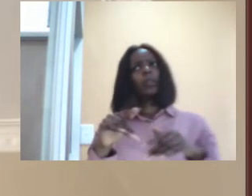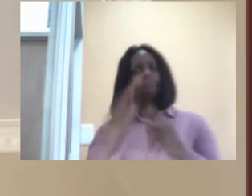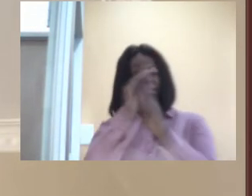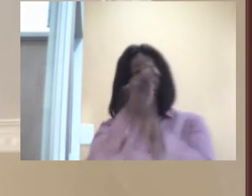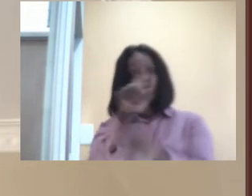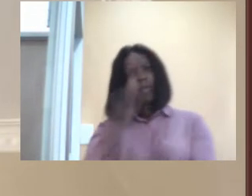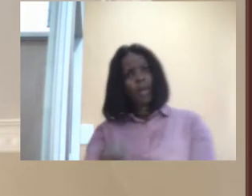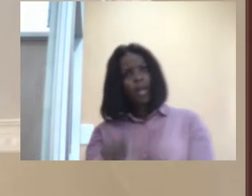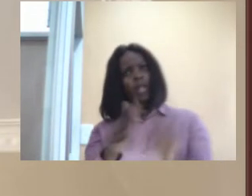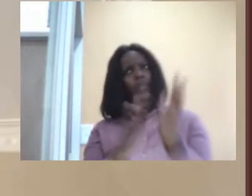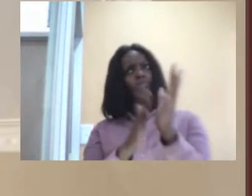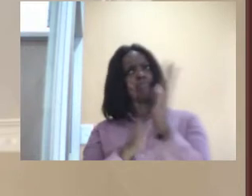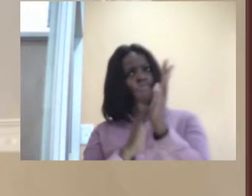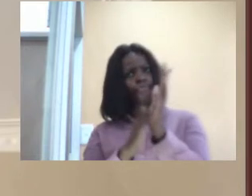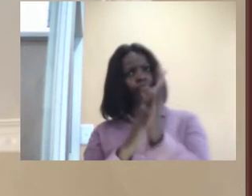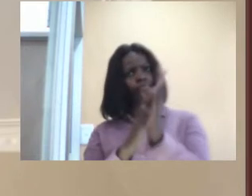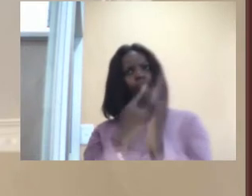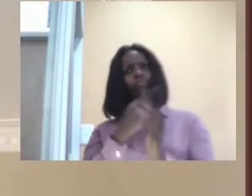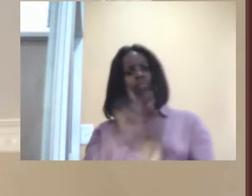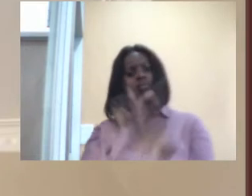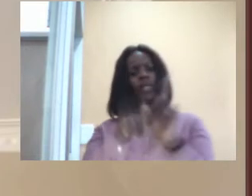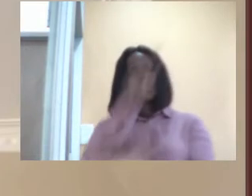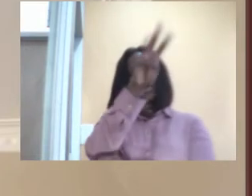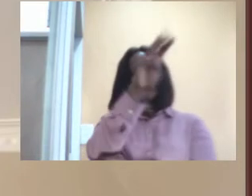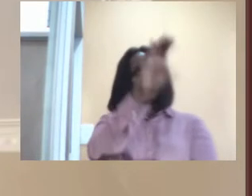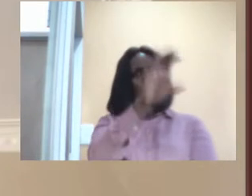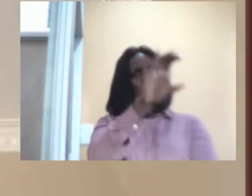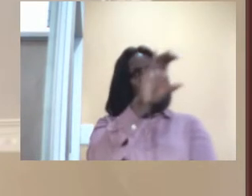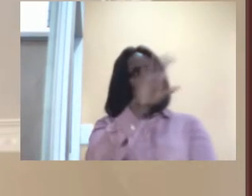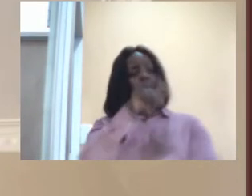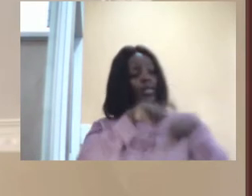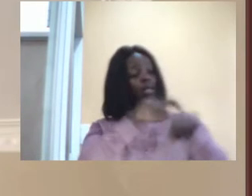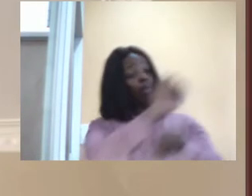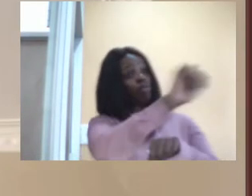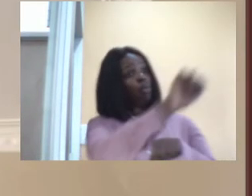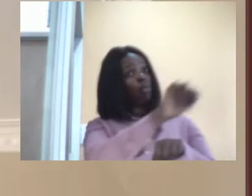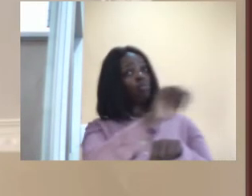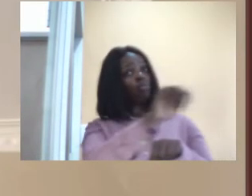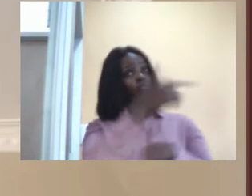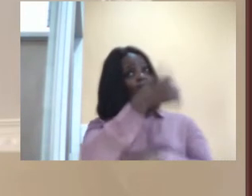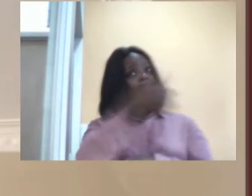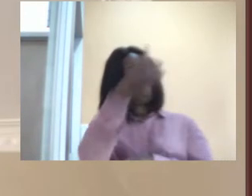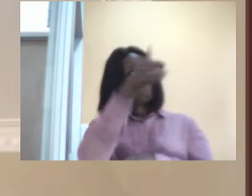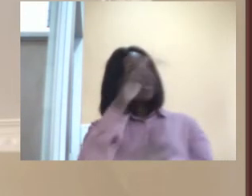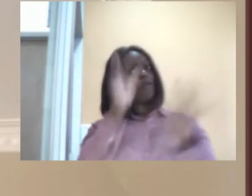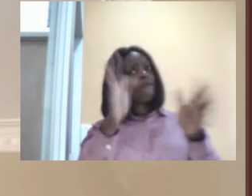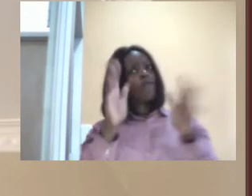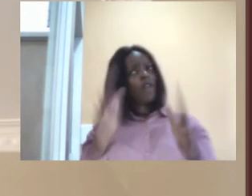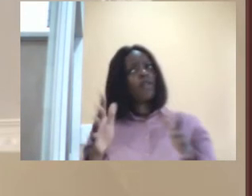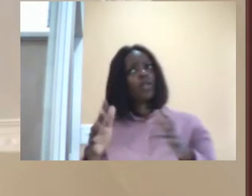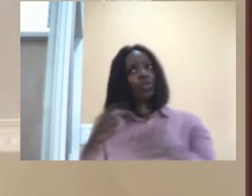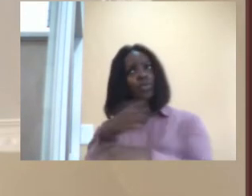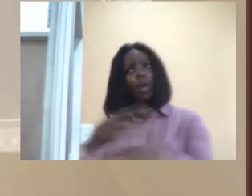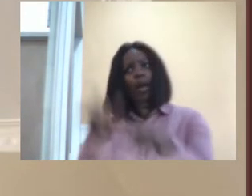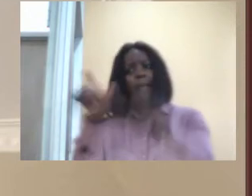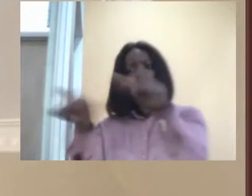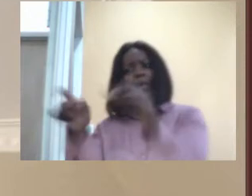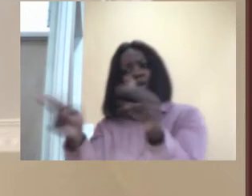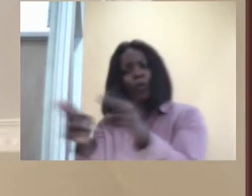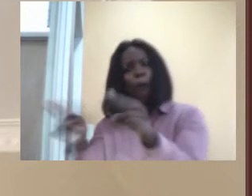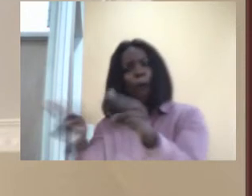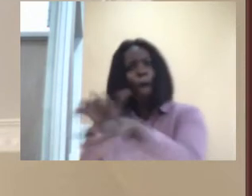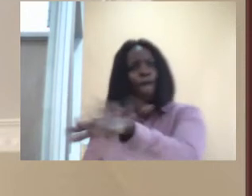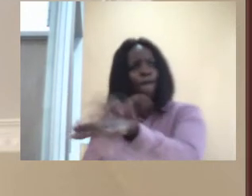isigqoko siwuncome ukuthi MEC sithole imloyi ngesikhathi sakho. Ukwazile ukuthi uvule isandla ukuthi abalimi laba